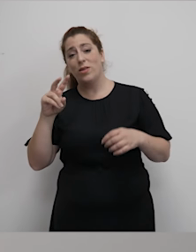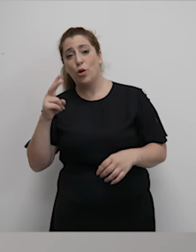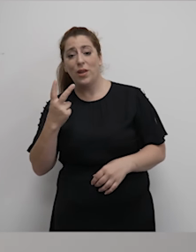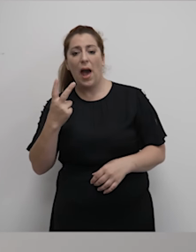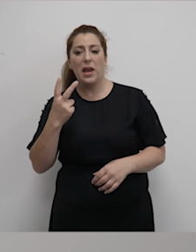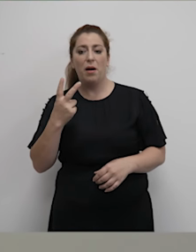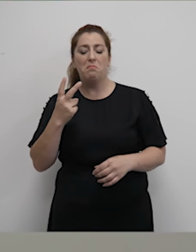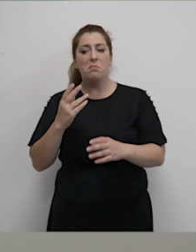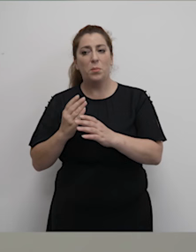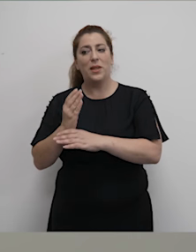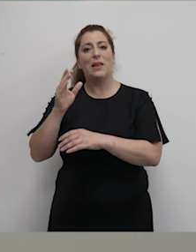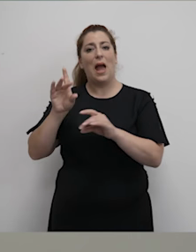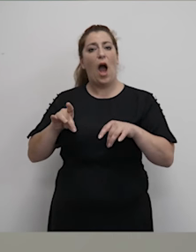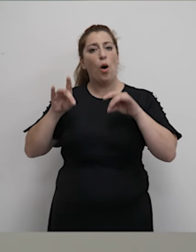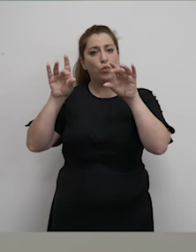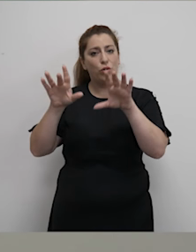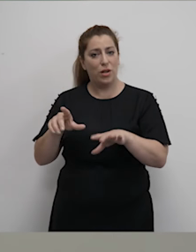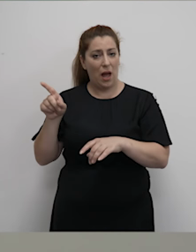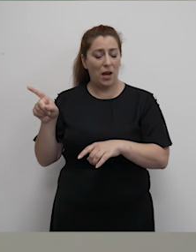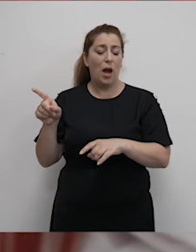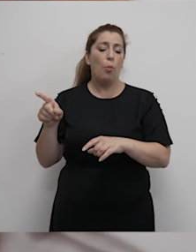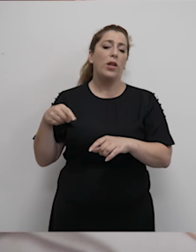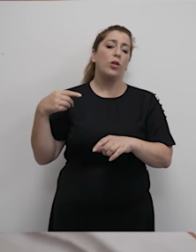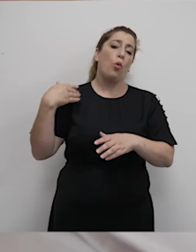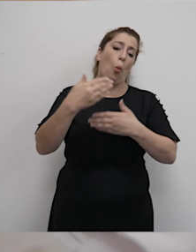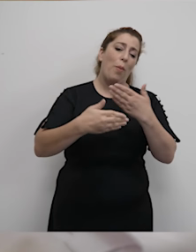u il-komplement kont High School Australia.